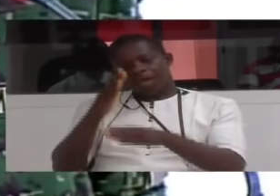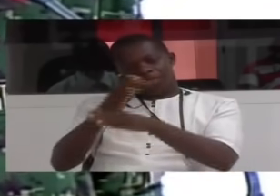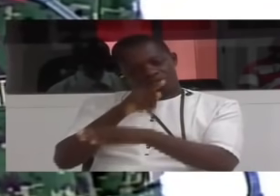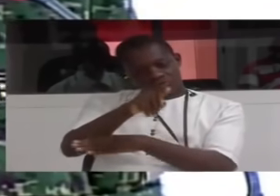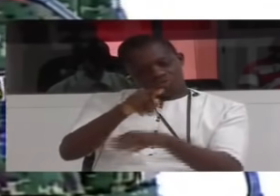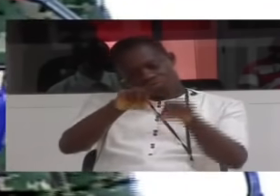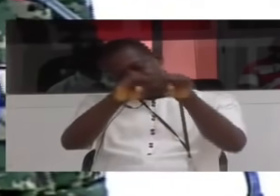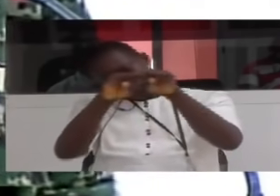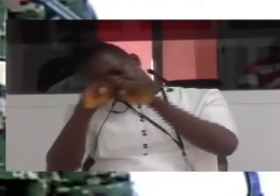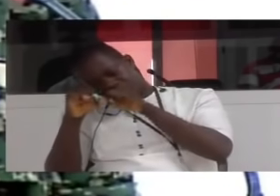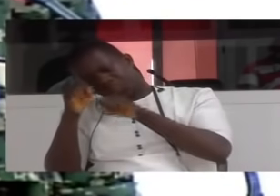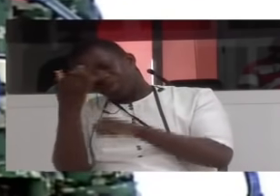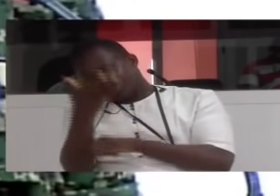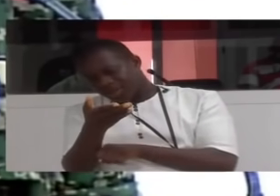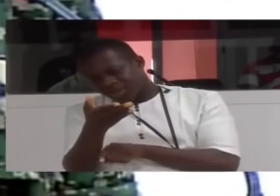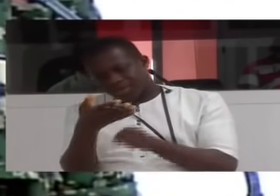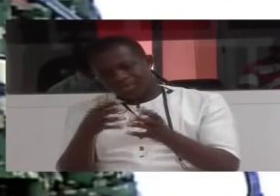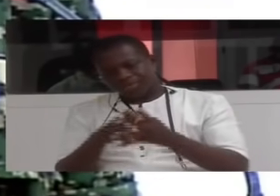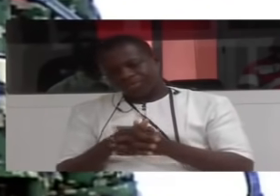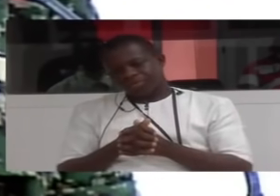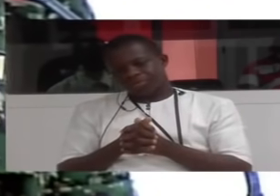fi, before you lie here,